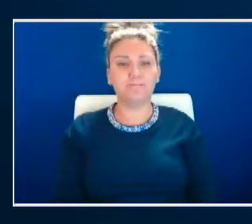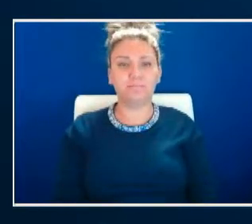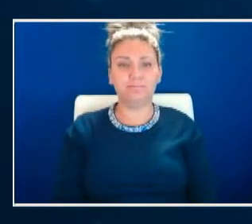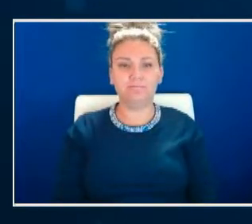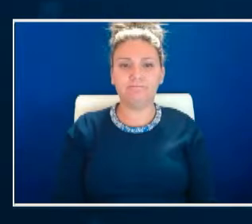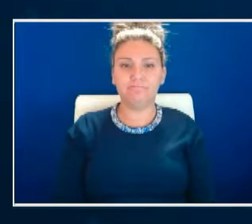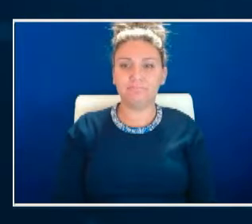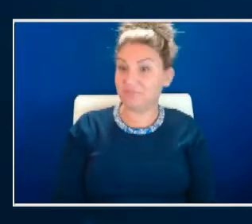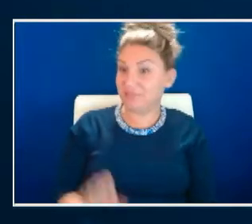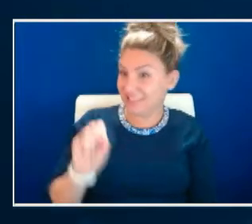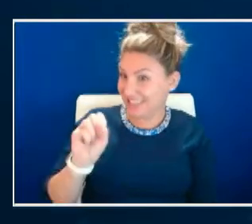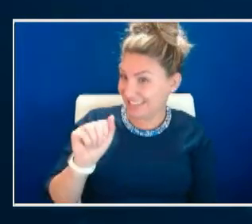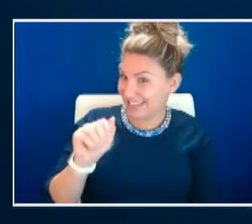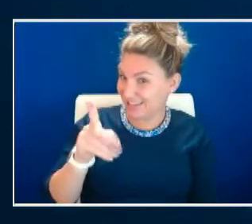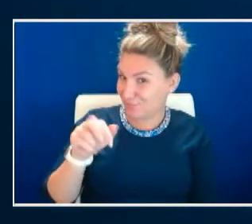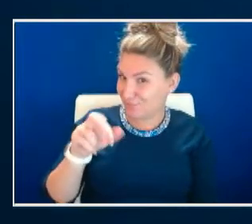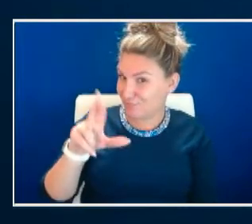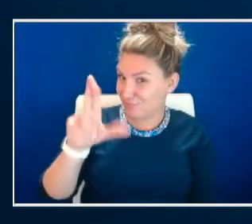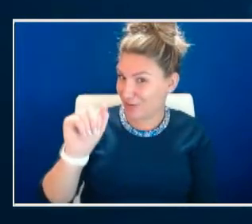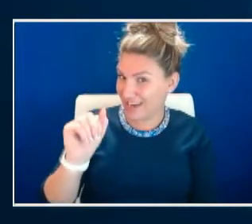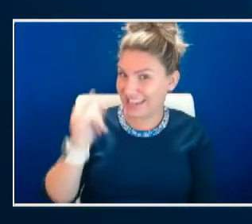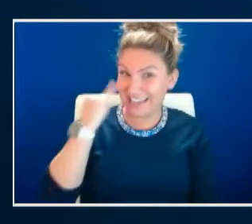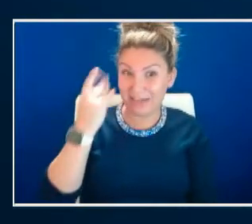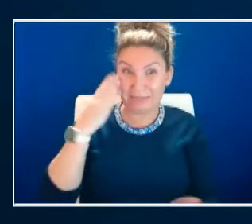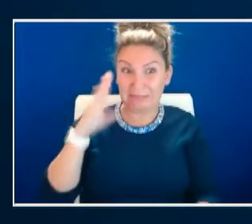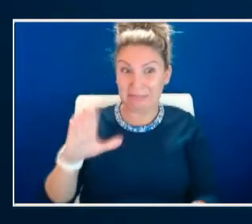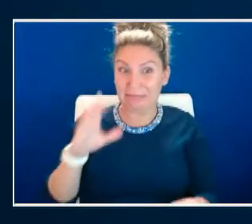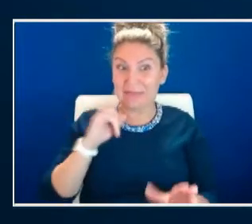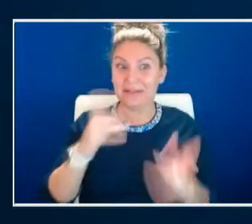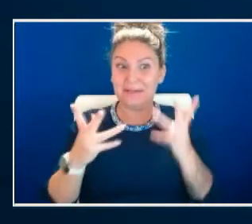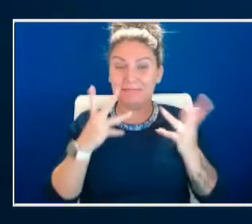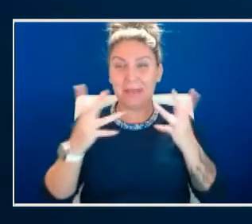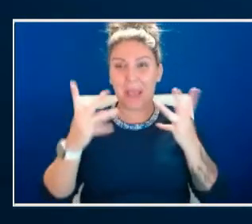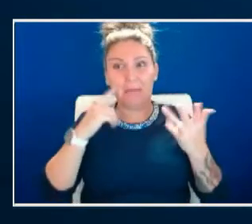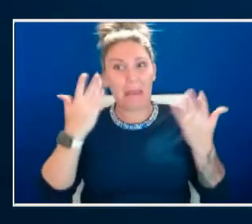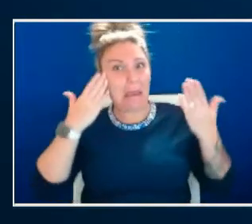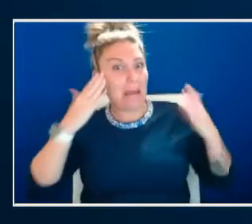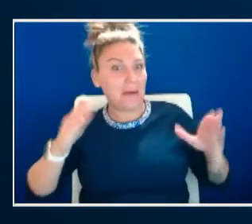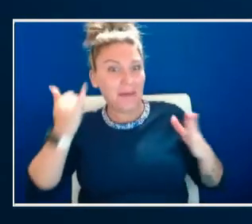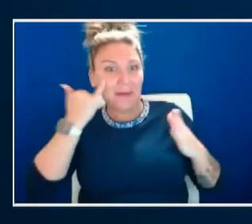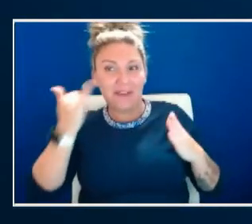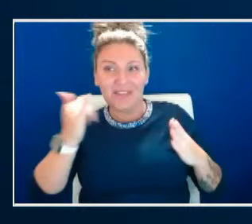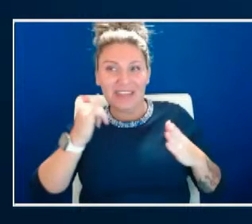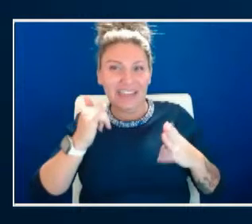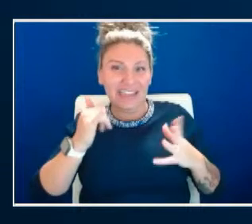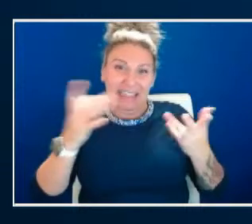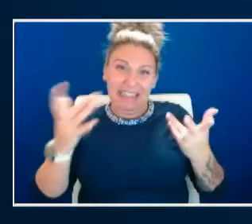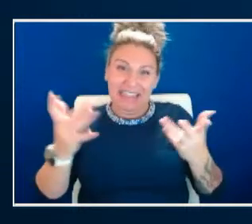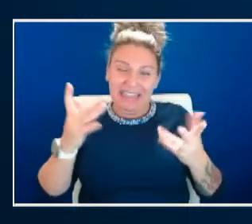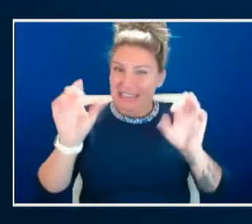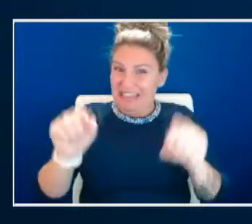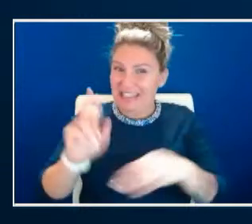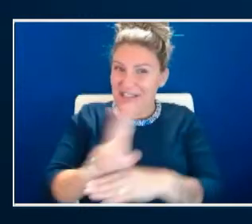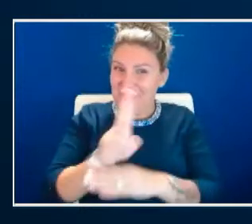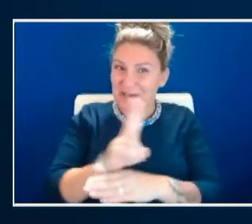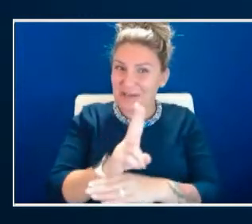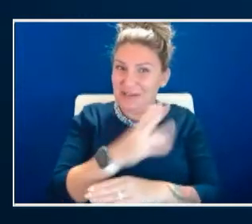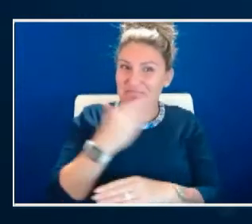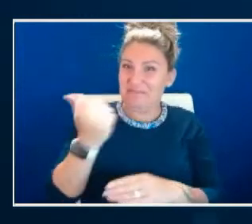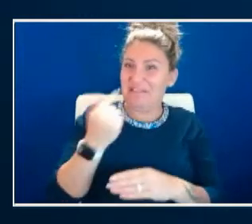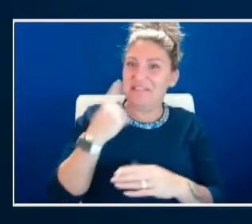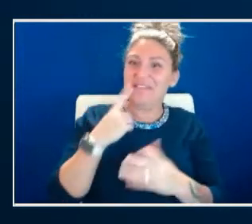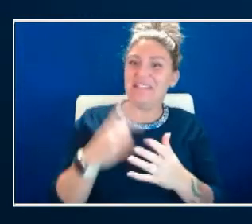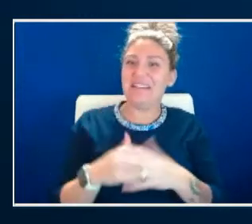Sabrina, do you? And if you don't know, that's I okay have to too. say that may be a little out of our lane. And that's okay. We'll have to get Dr. Chen on here. Probably would be better for the